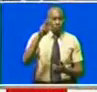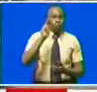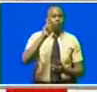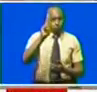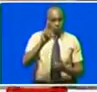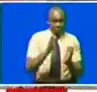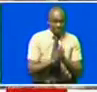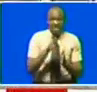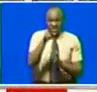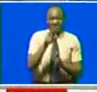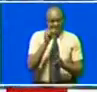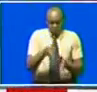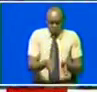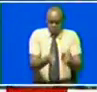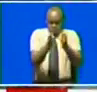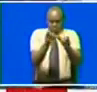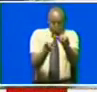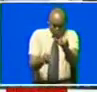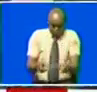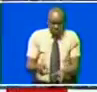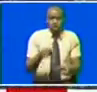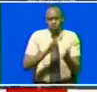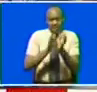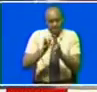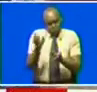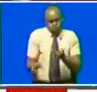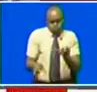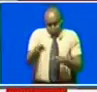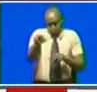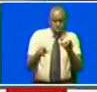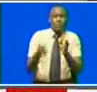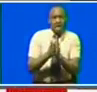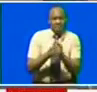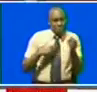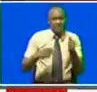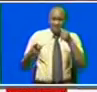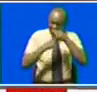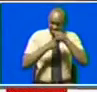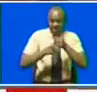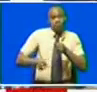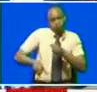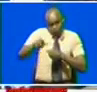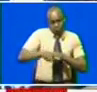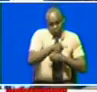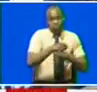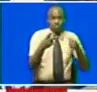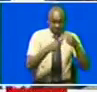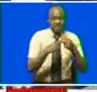of the current single two-way road to a dual carriageway will create additional 6 lanes.